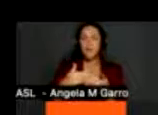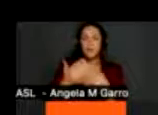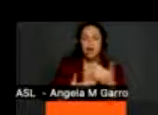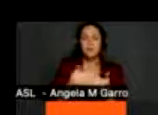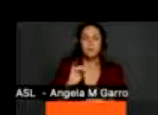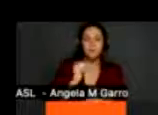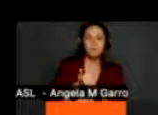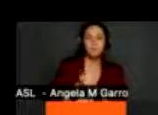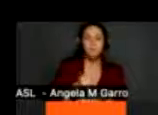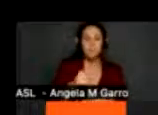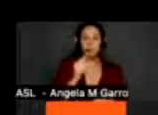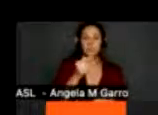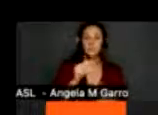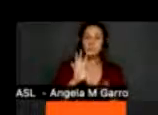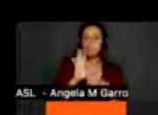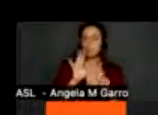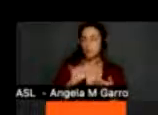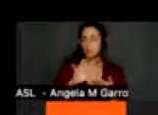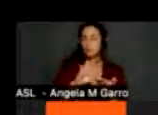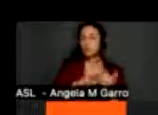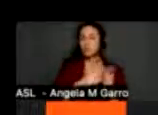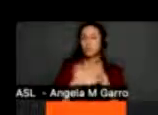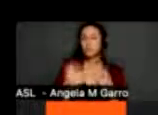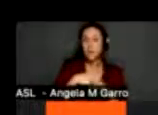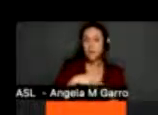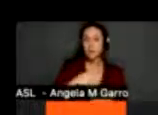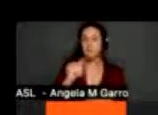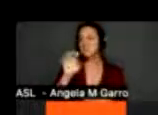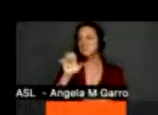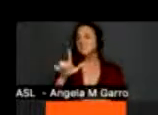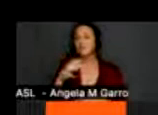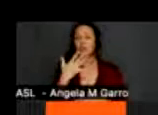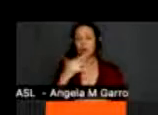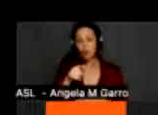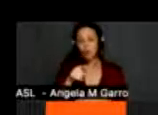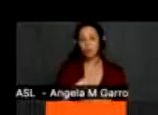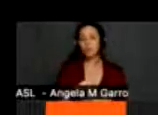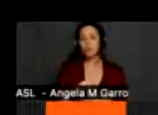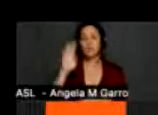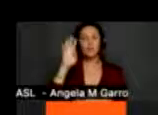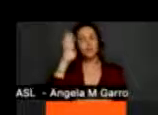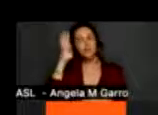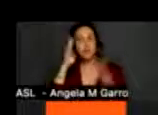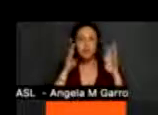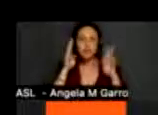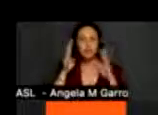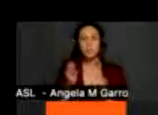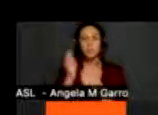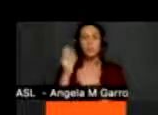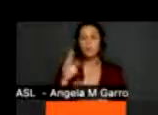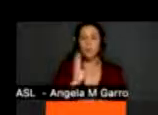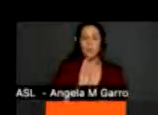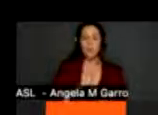engagement, the teal color being the creation of proposals for the board, and then the gold color